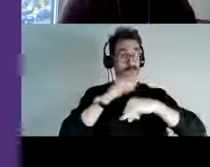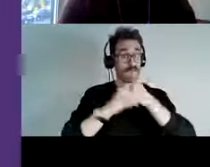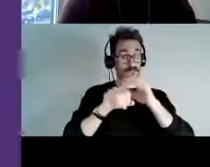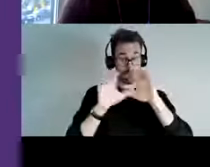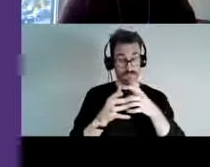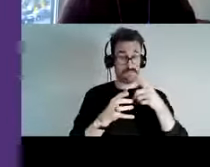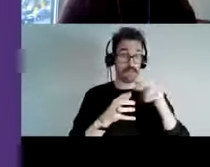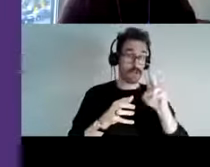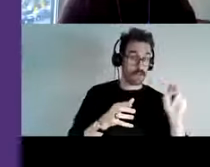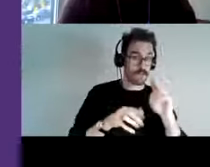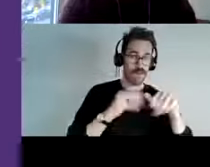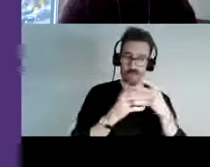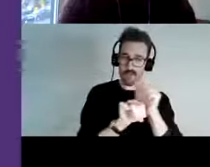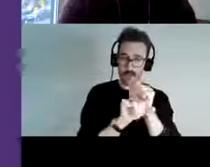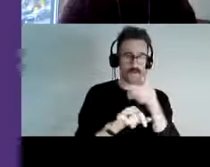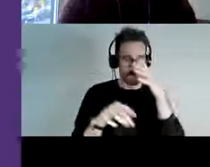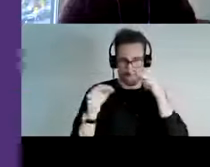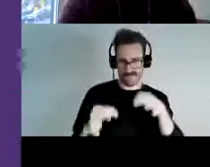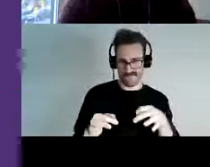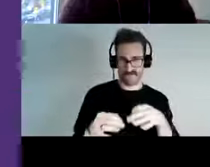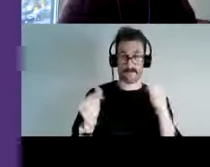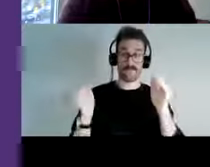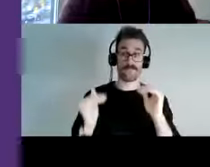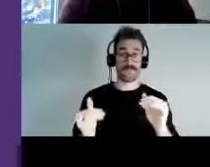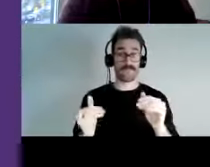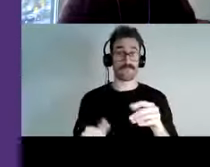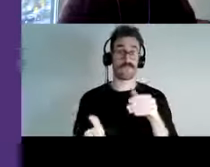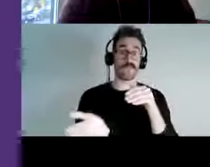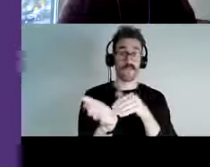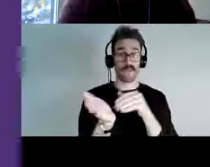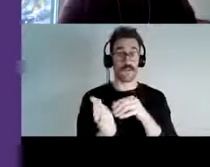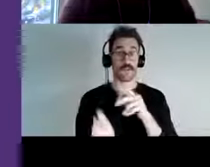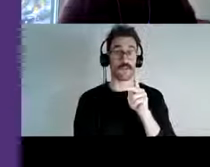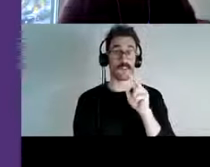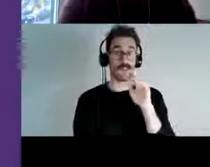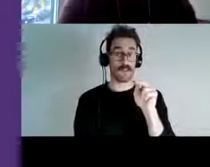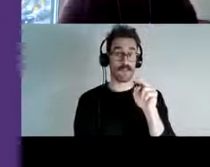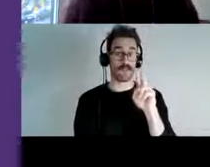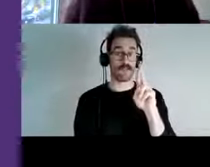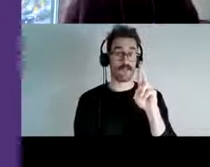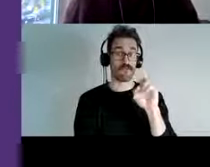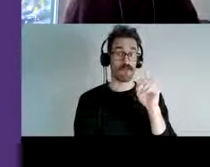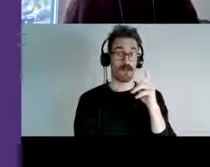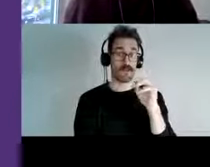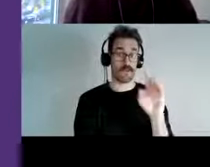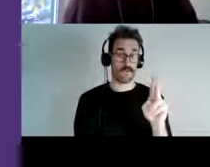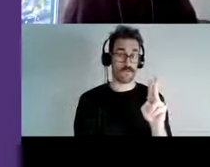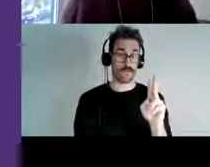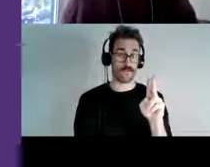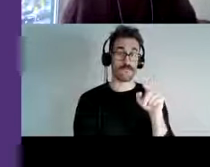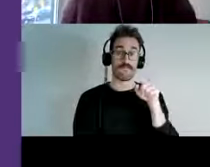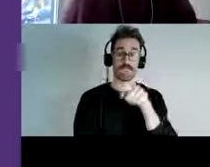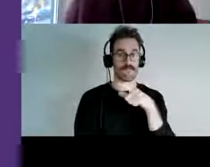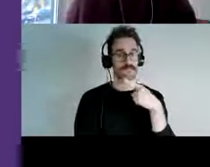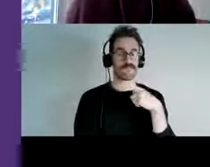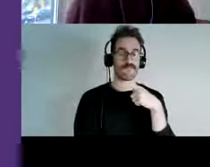which she will describe. We'll then have Dr. Kieran Rabu, who will also join us. He's a physician,